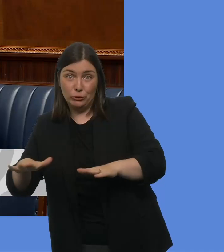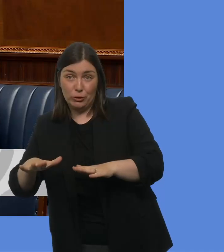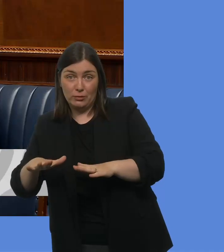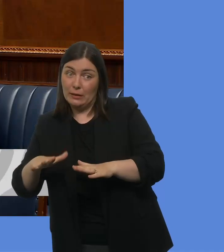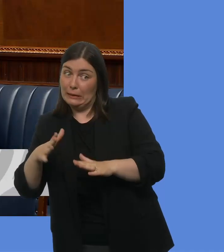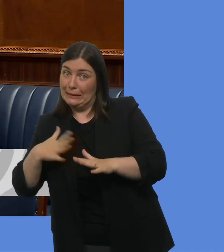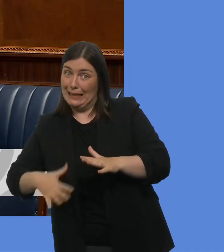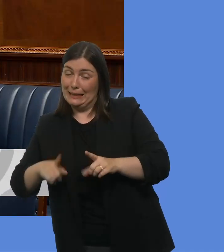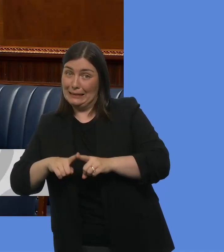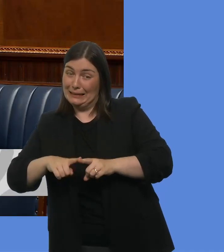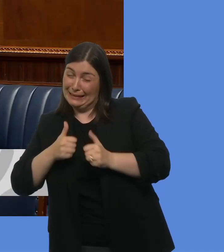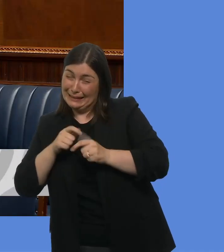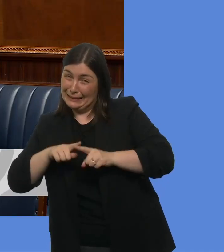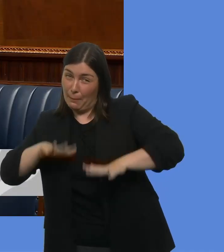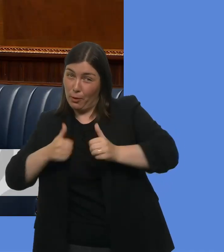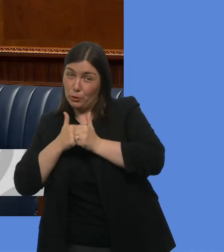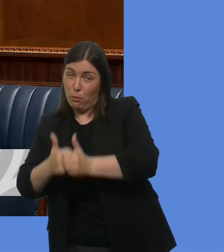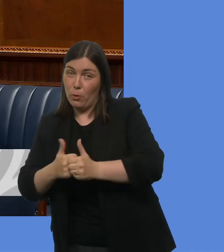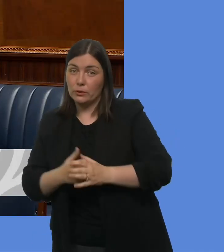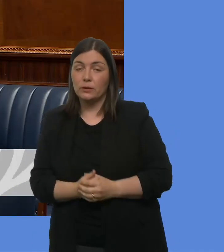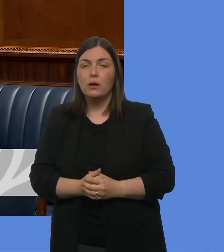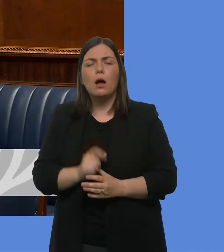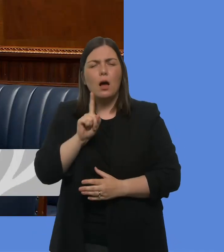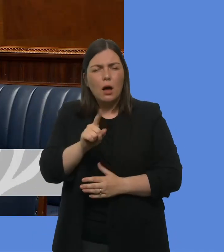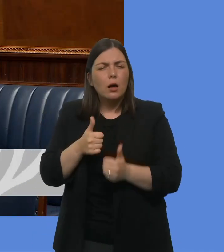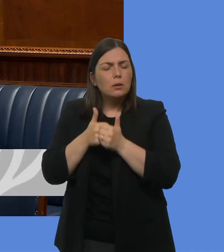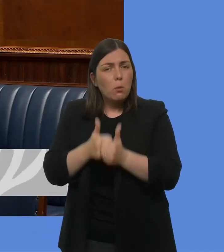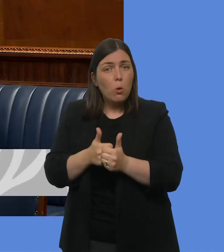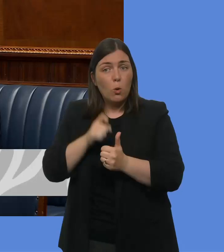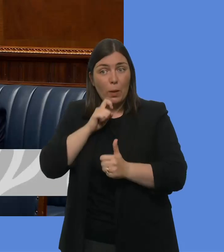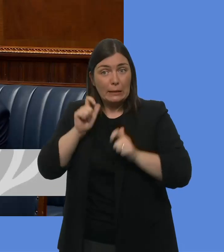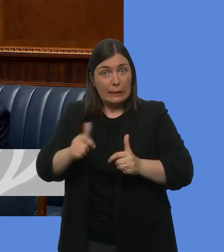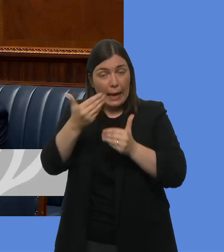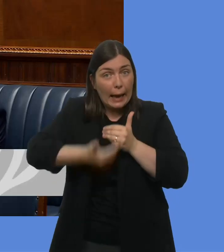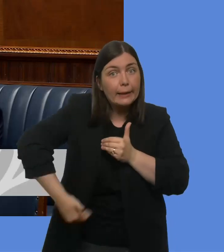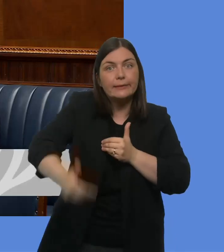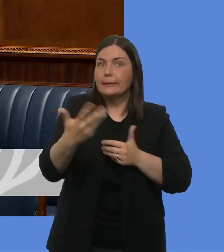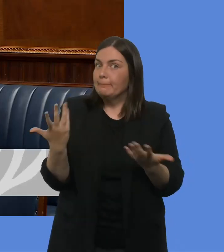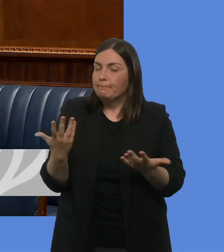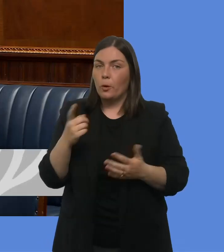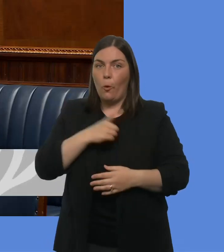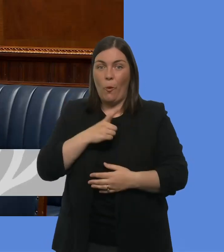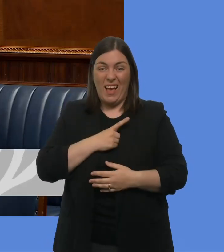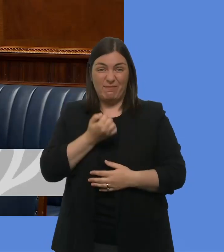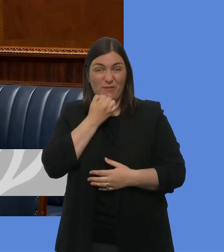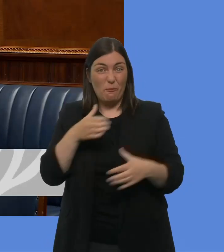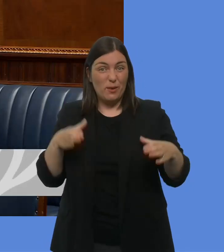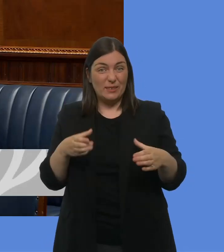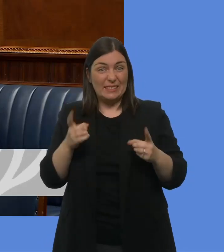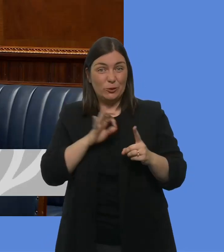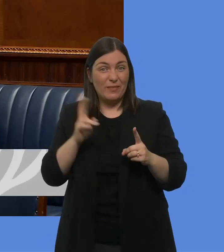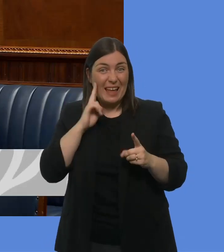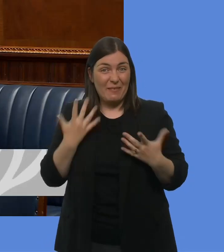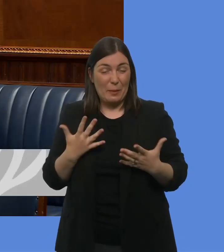and threat indeed to that service, and other members have referenced the decline in numbers of teachers of the deaf in the